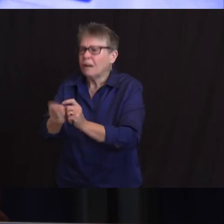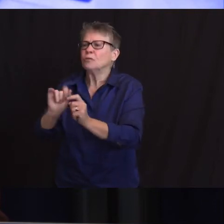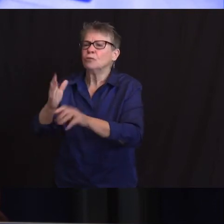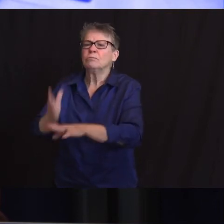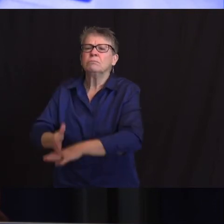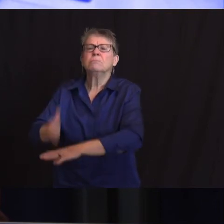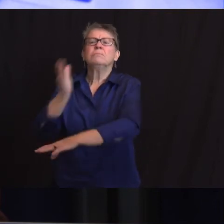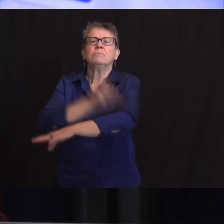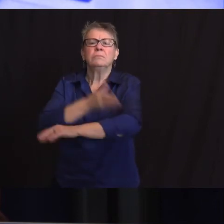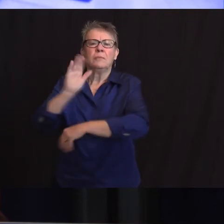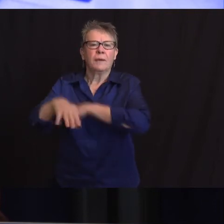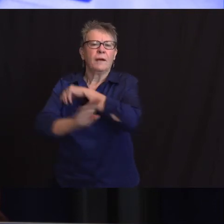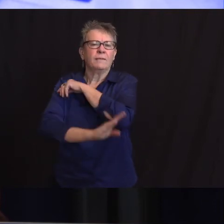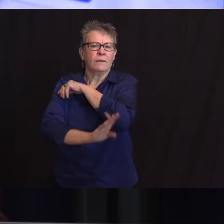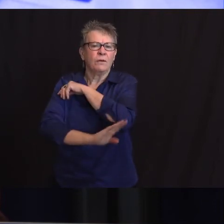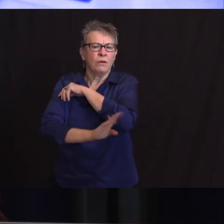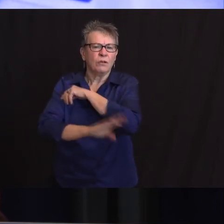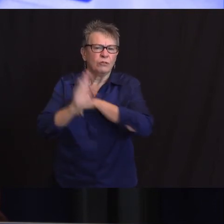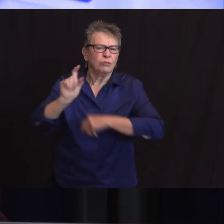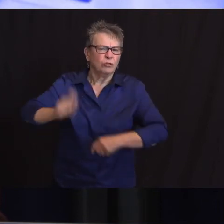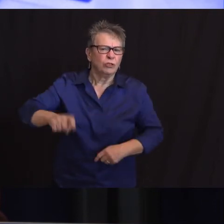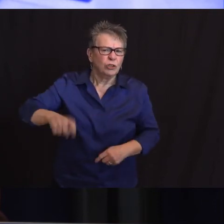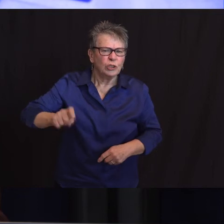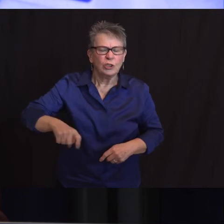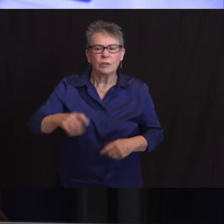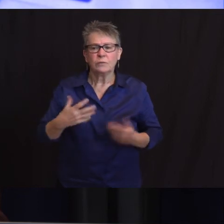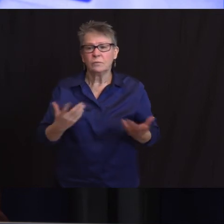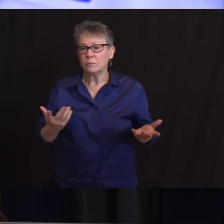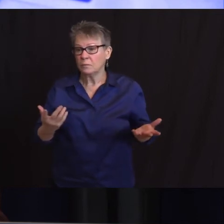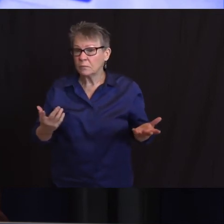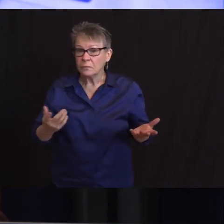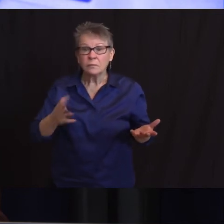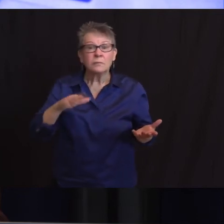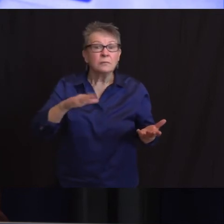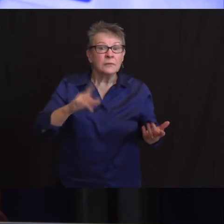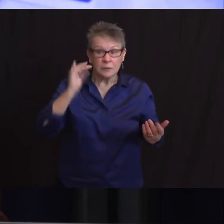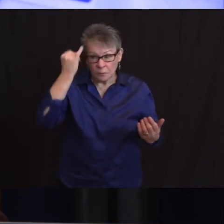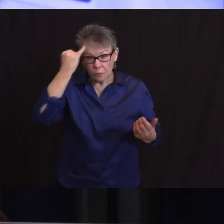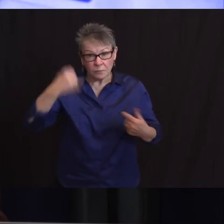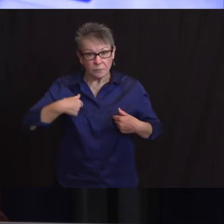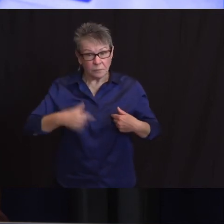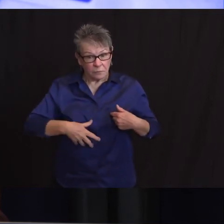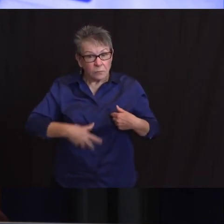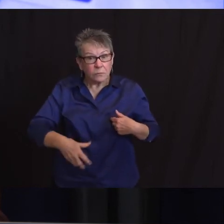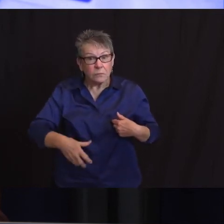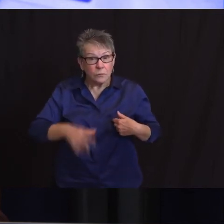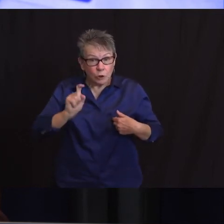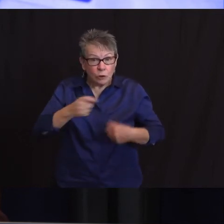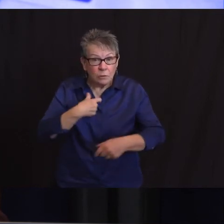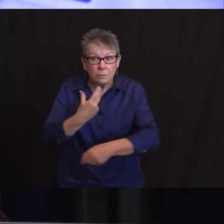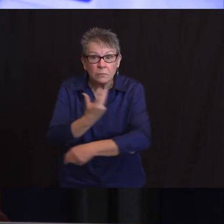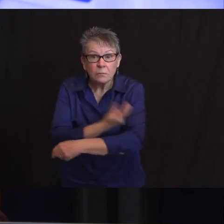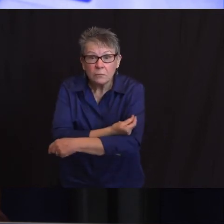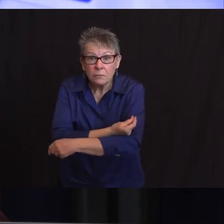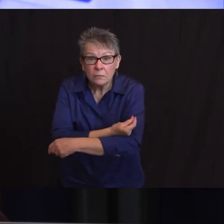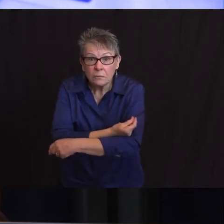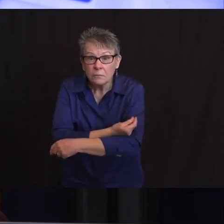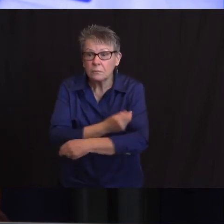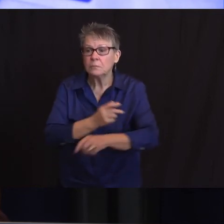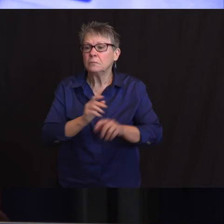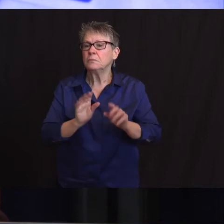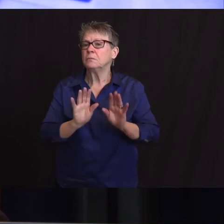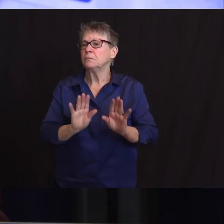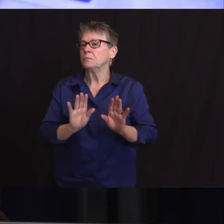lot is, should pregnant women get vaccinated? The CDC and its Advisory Committee on Immunization